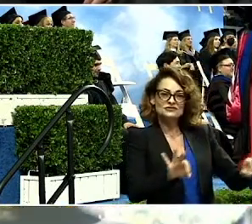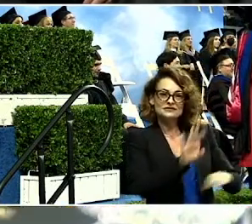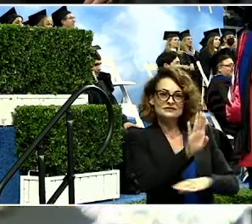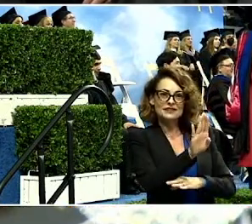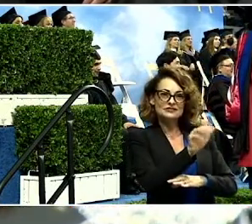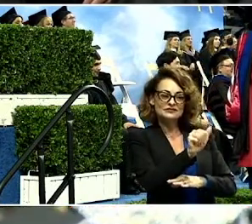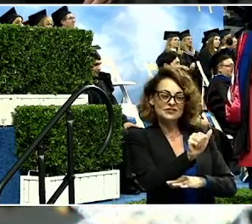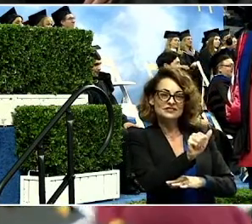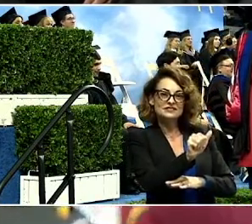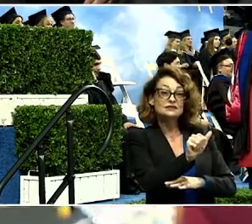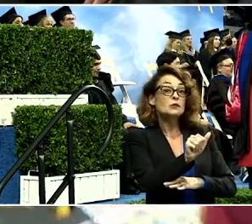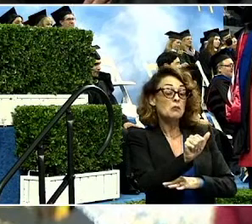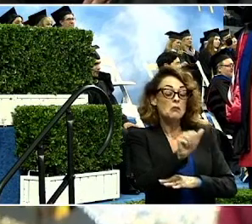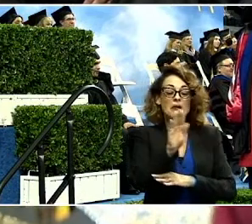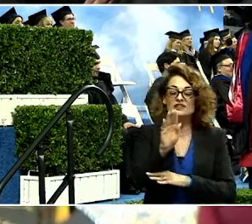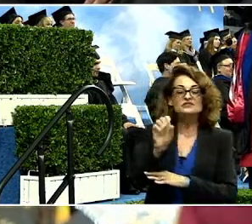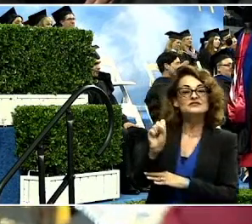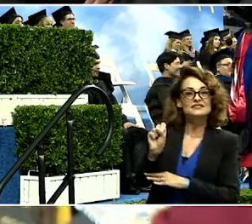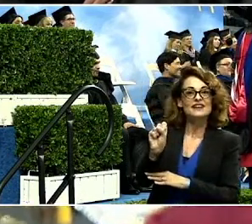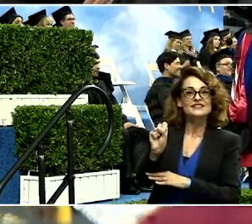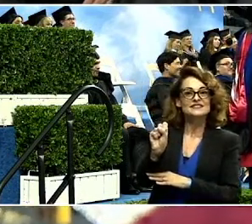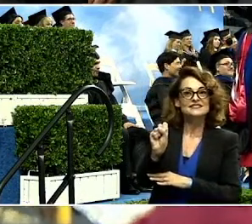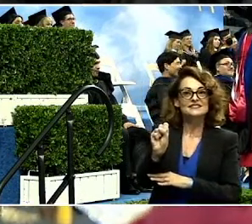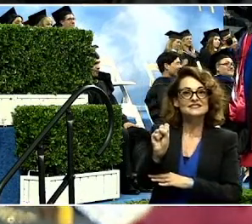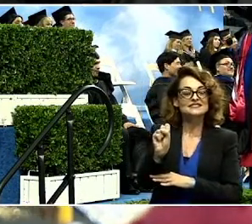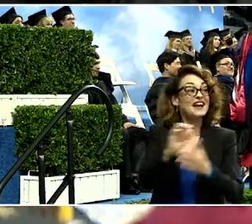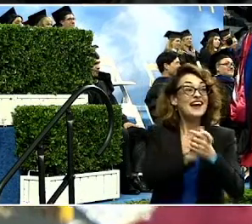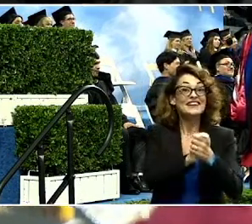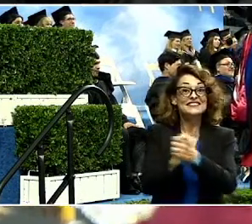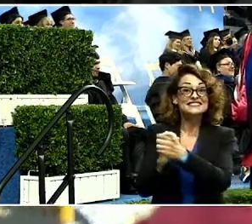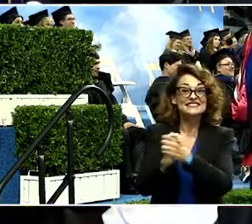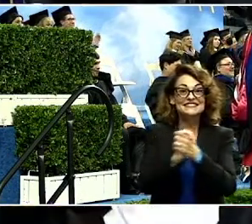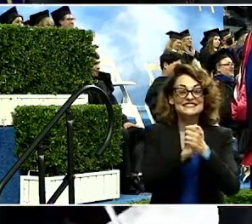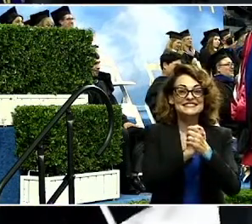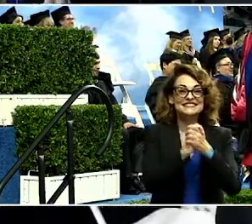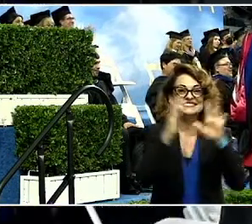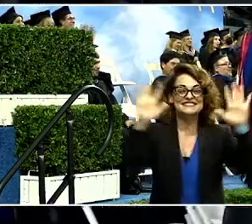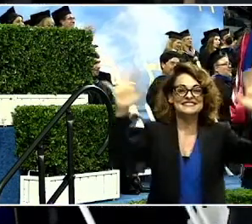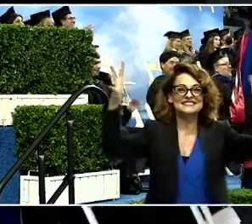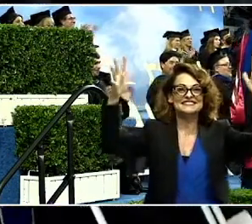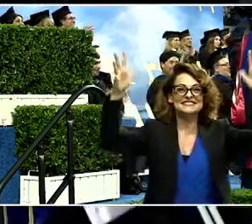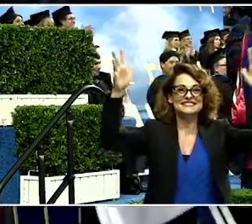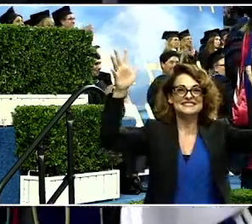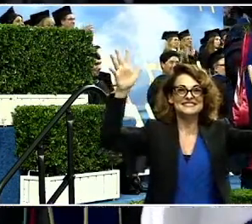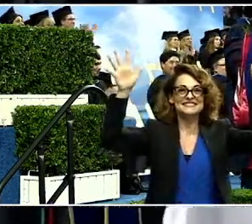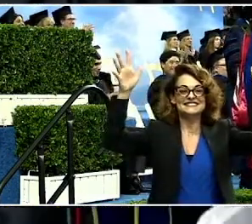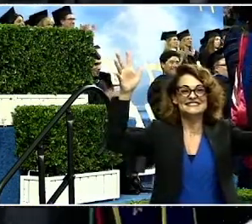of Arts or Bachelor of Science. Congratulations.